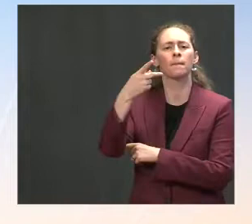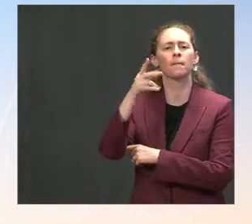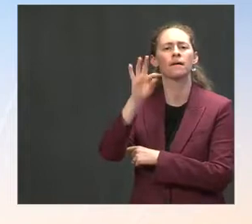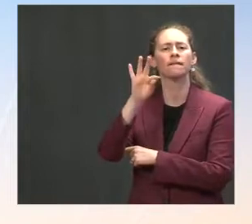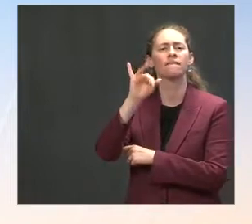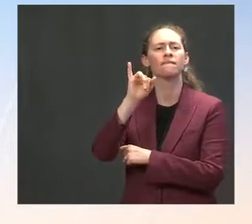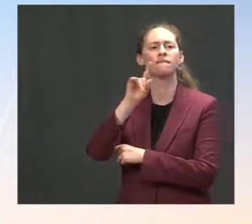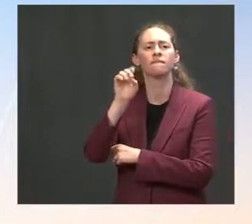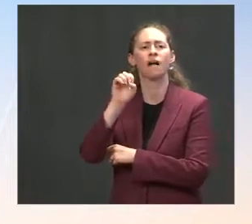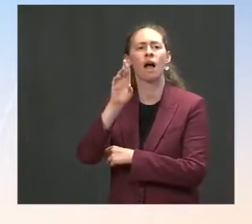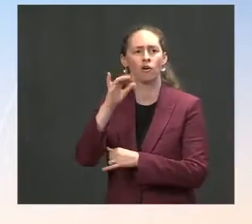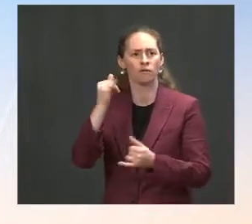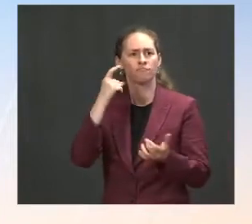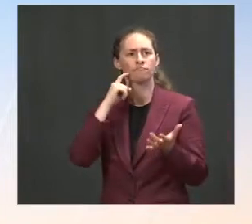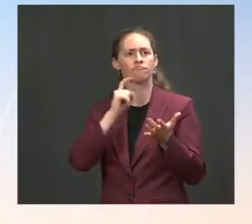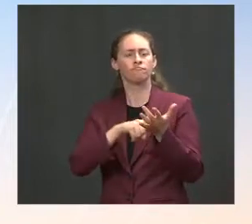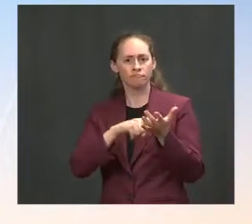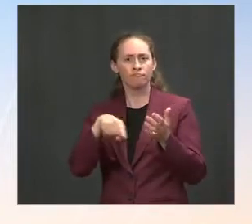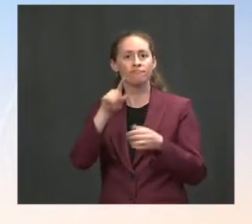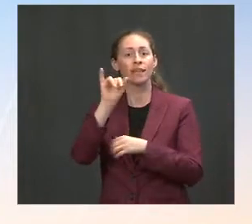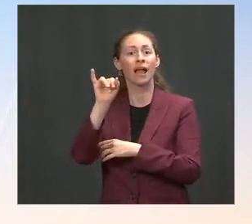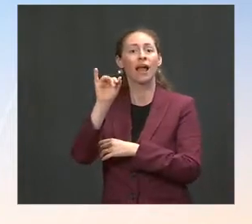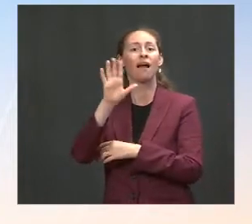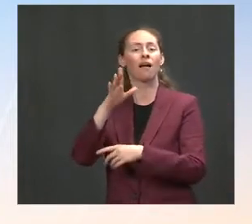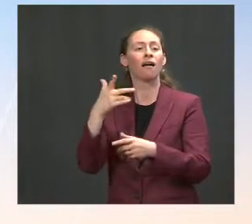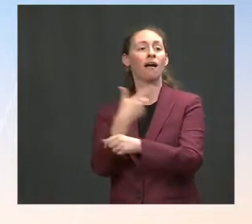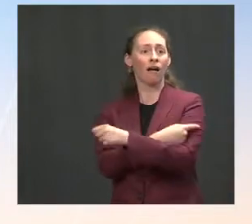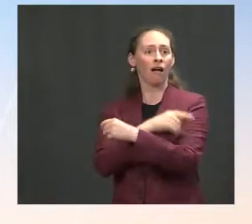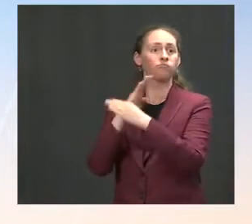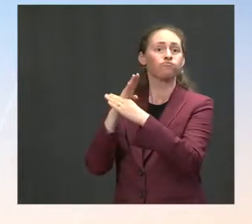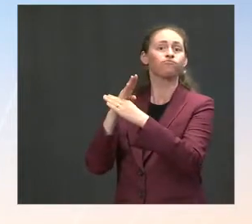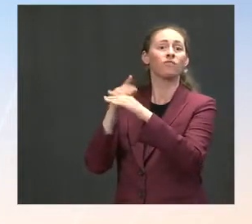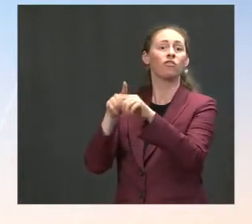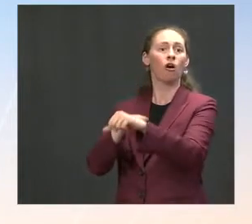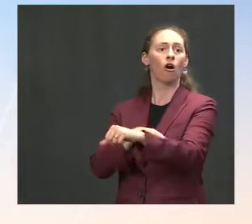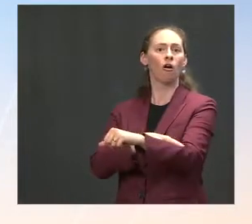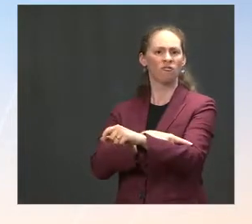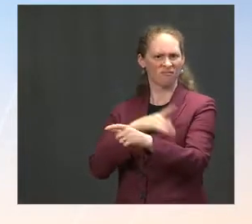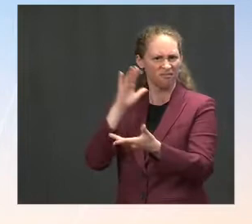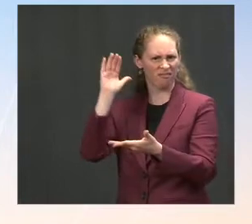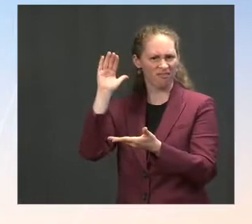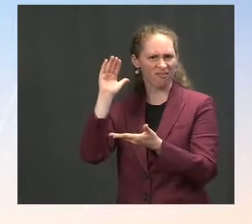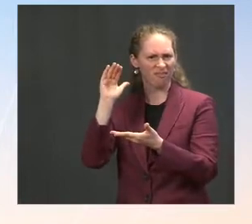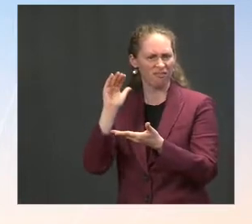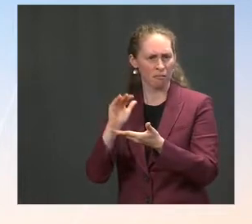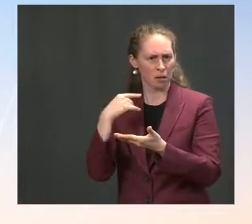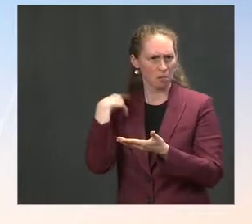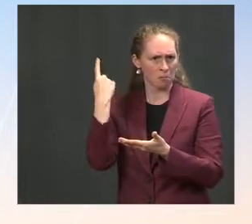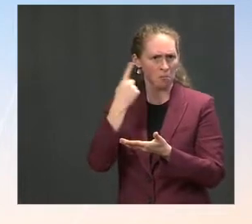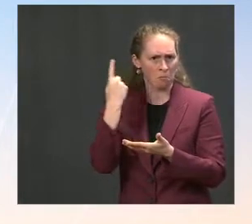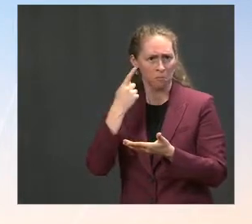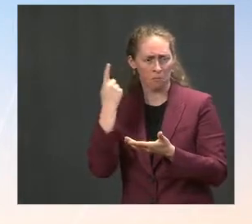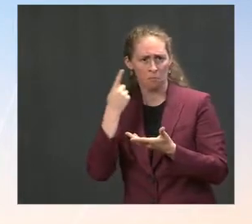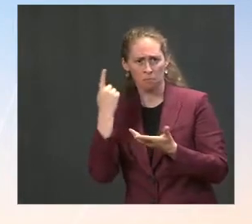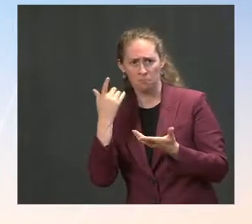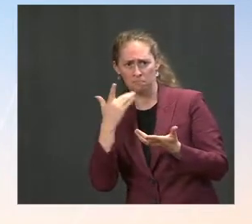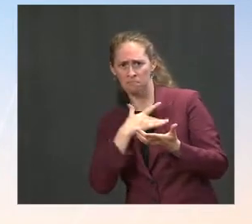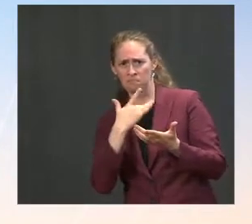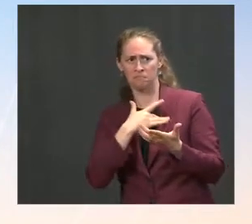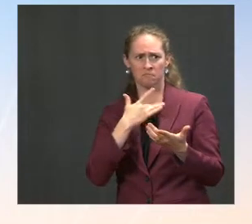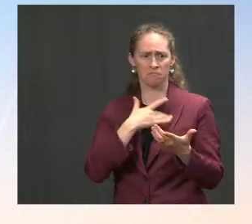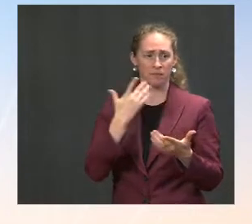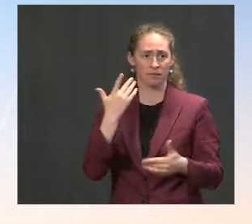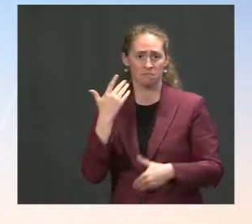separate from who is vaccinated and who is not, is the White House looking at models and projections that say in the next year, as everyone who has